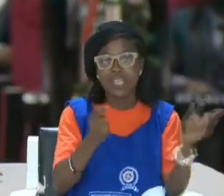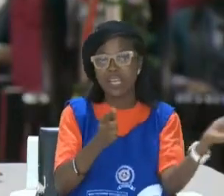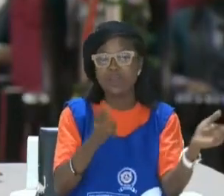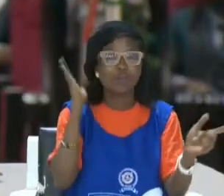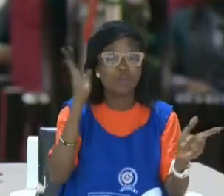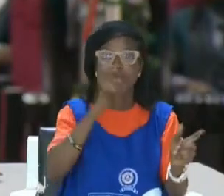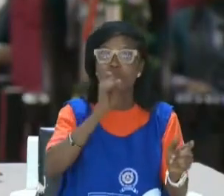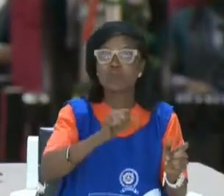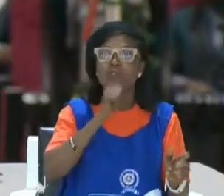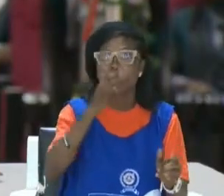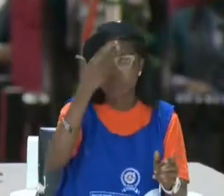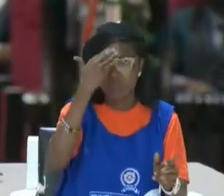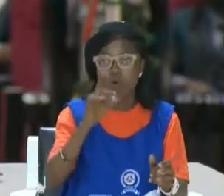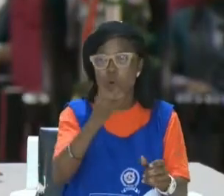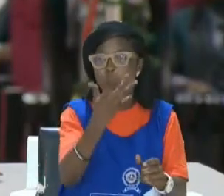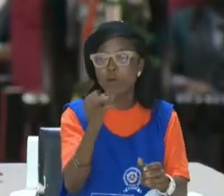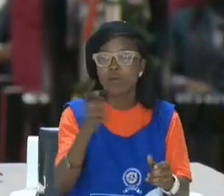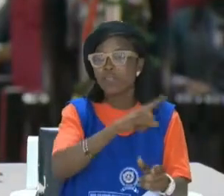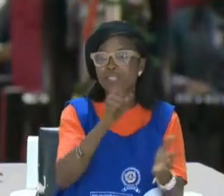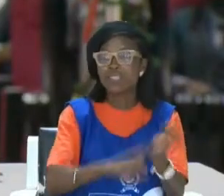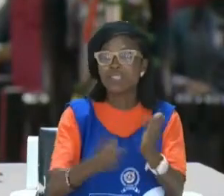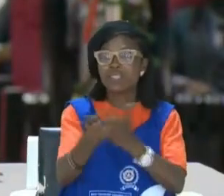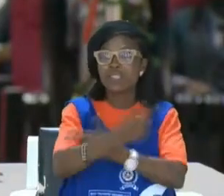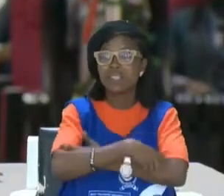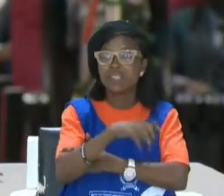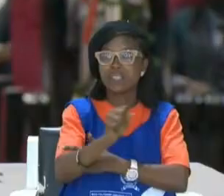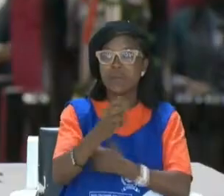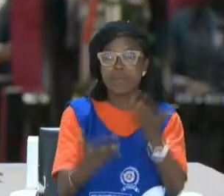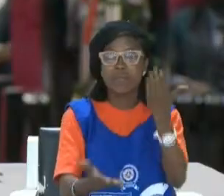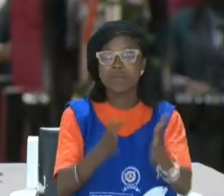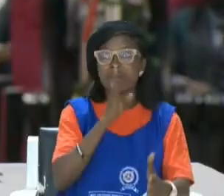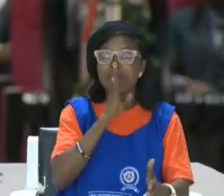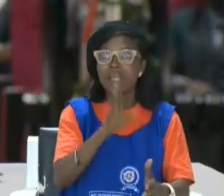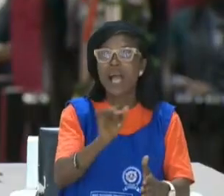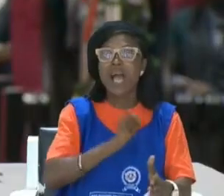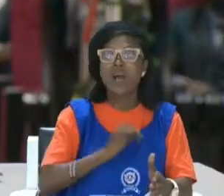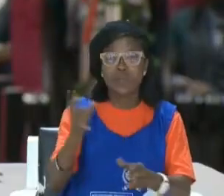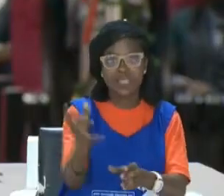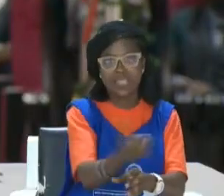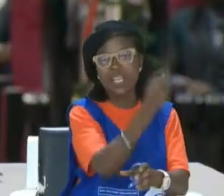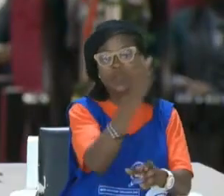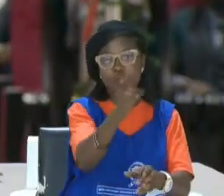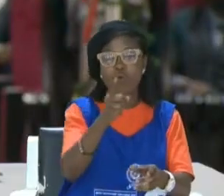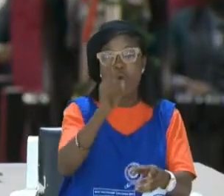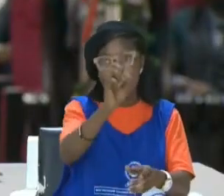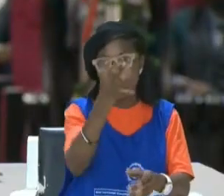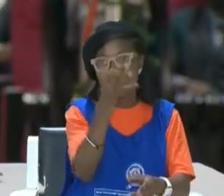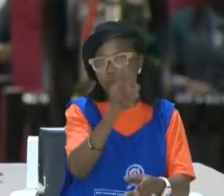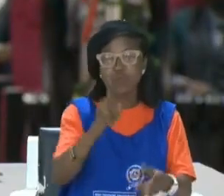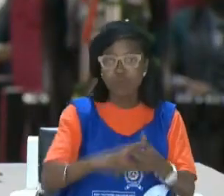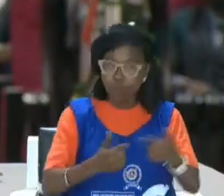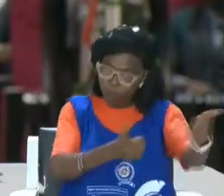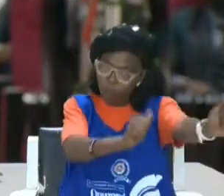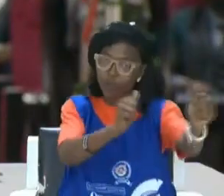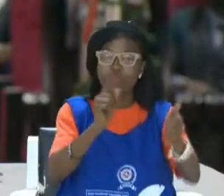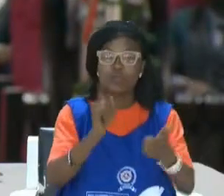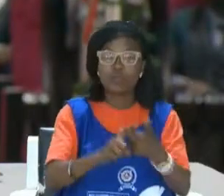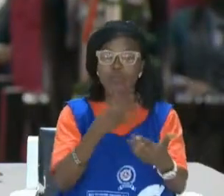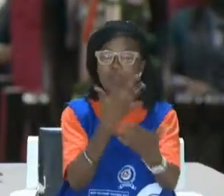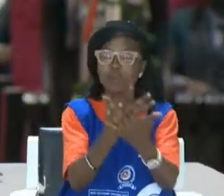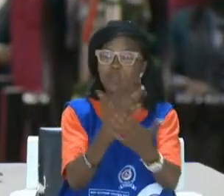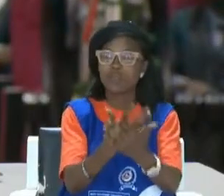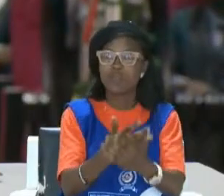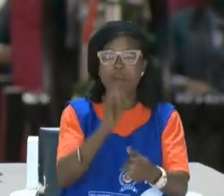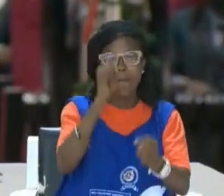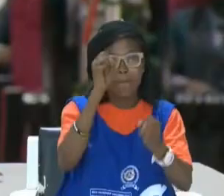One of these days, maybe I will take one of you to go with me to Kirikiri prison. Many of you